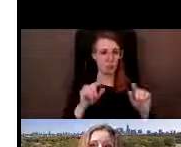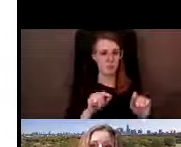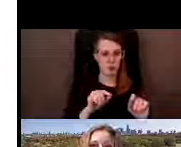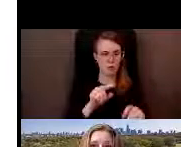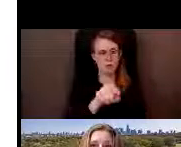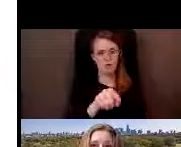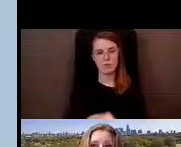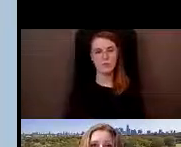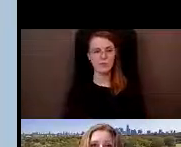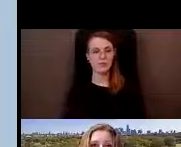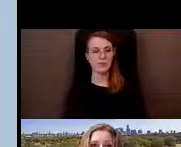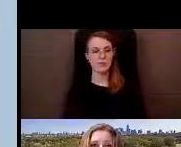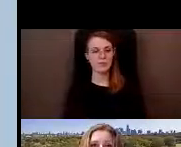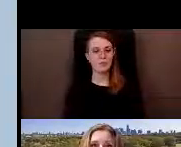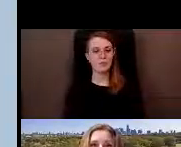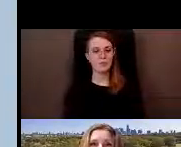1.